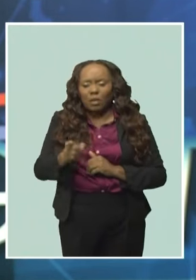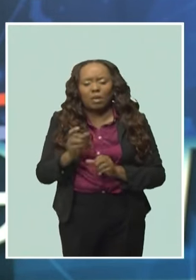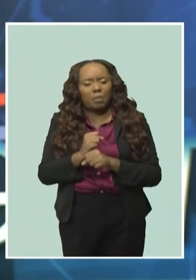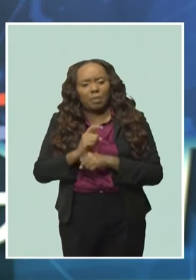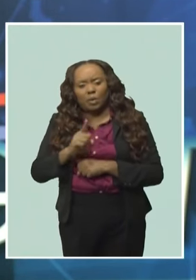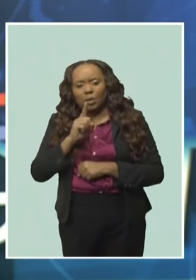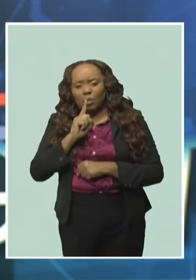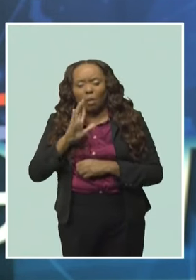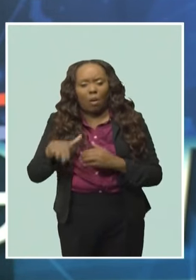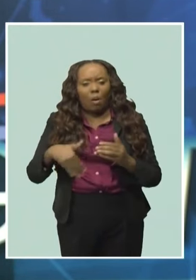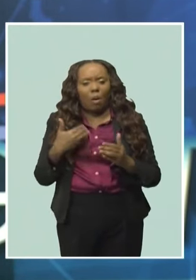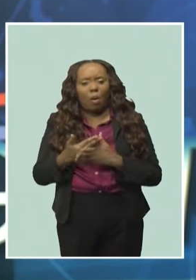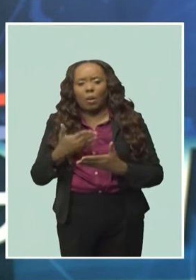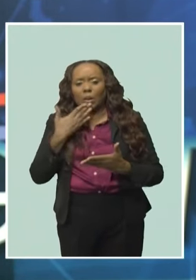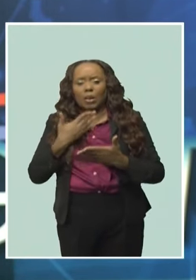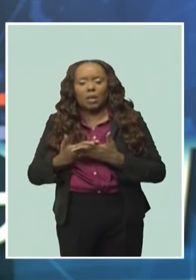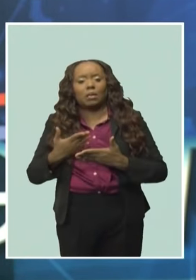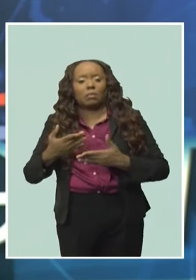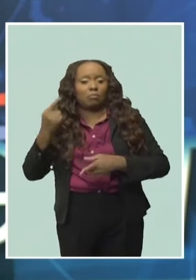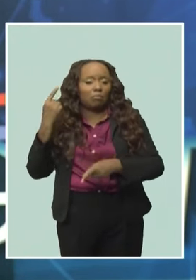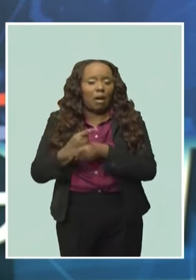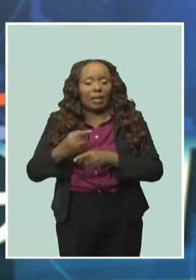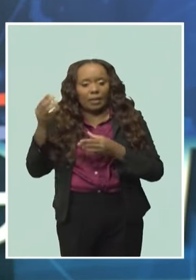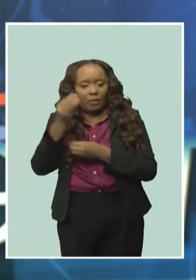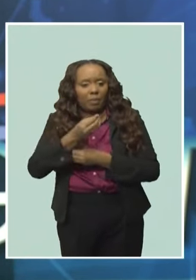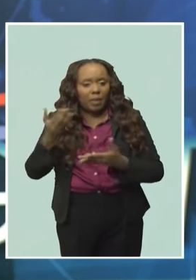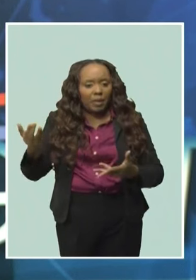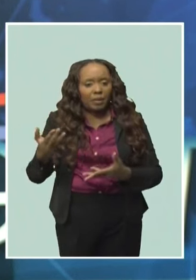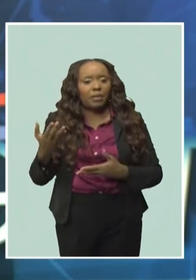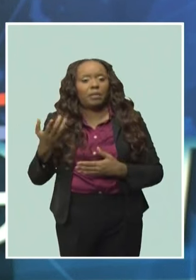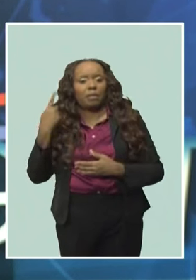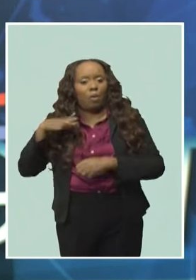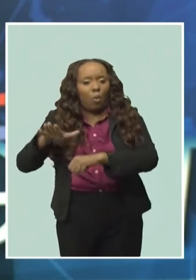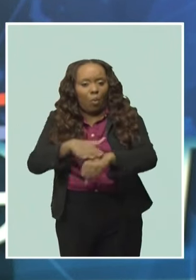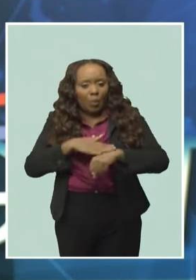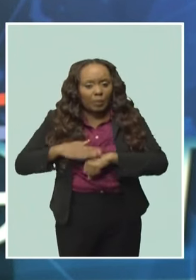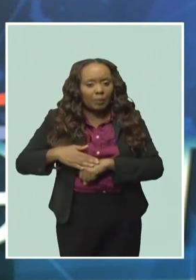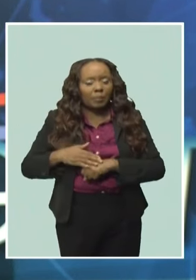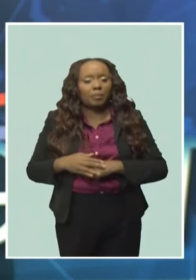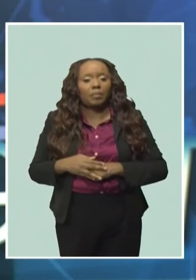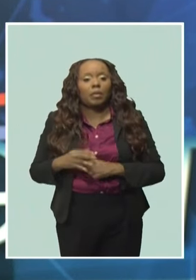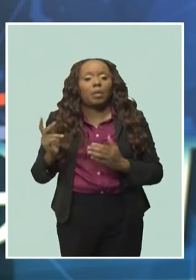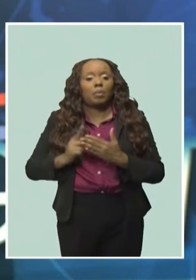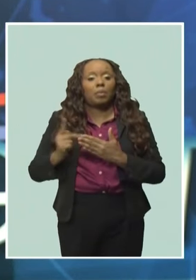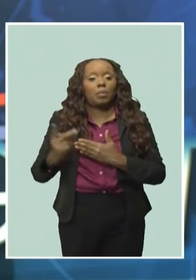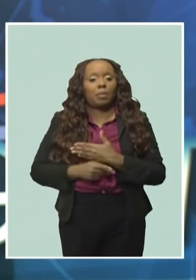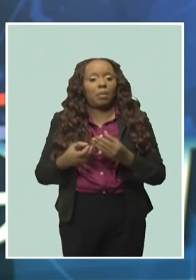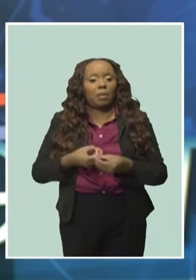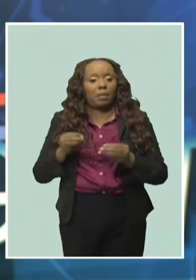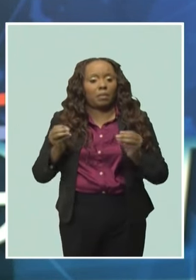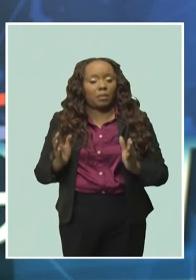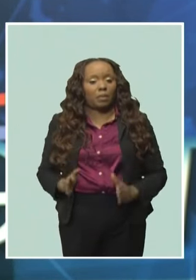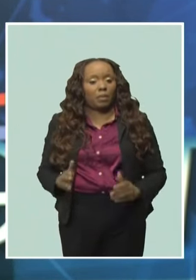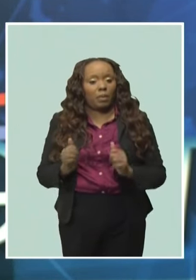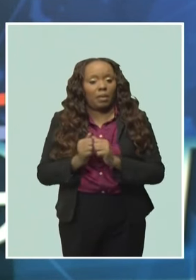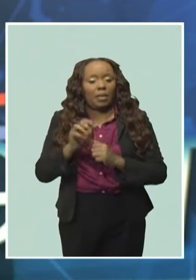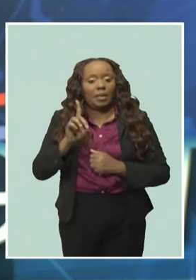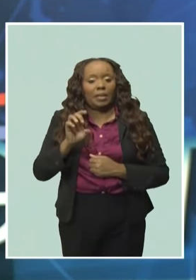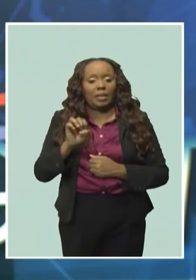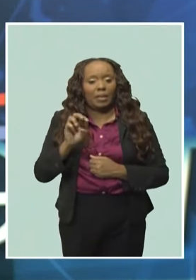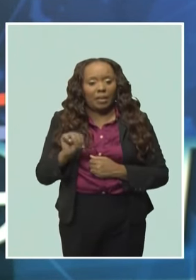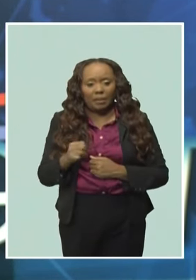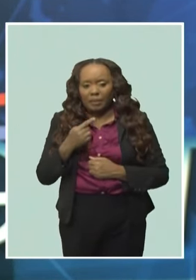accurate and timely warning information. Program officer with the DEM, Simon Aline, says there are several things they need